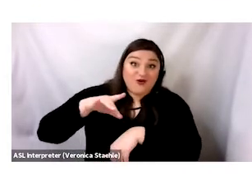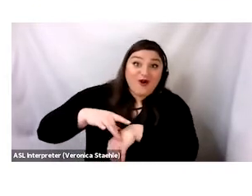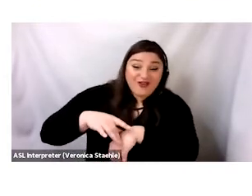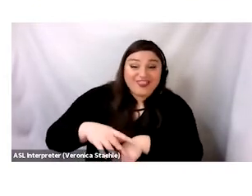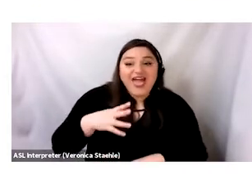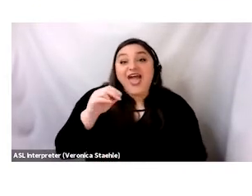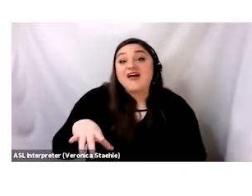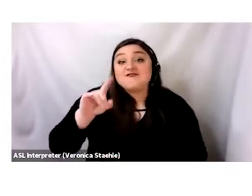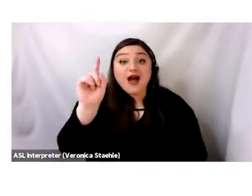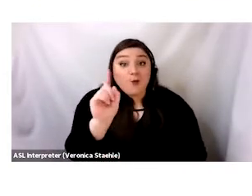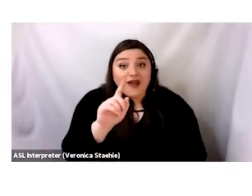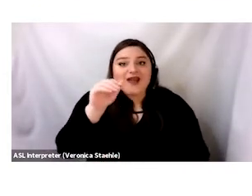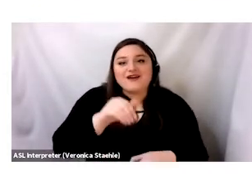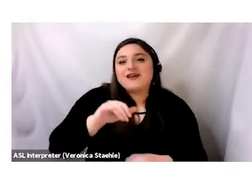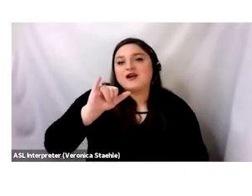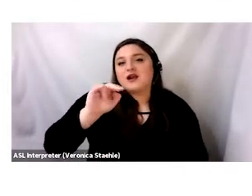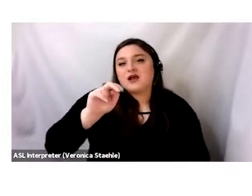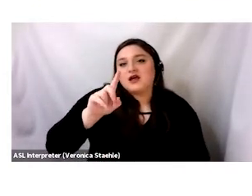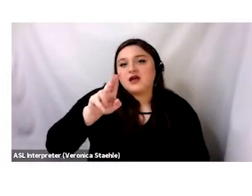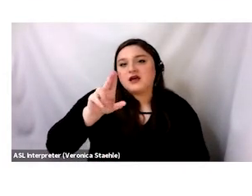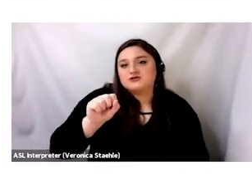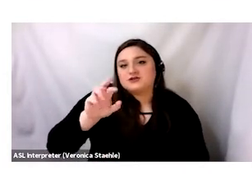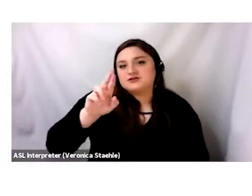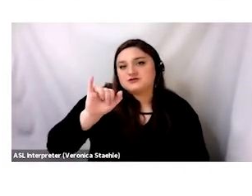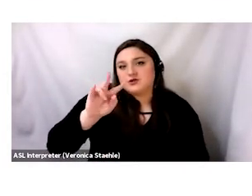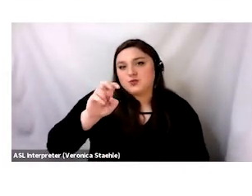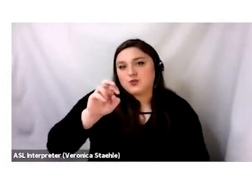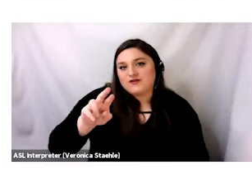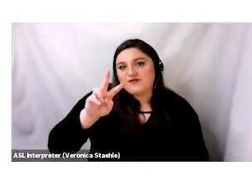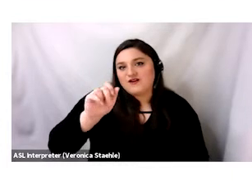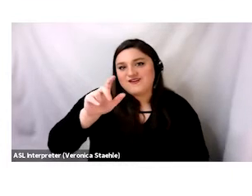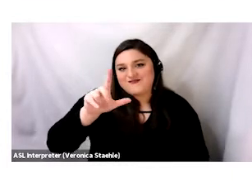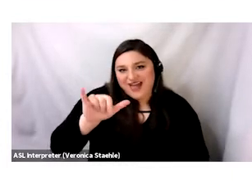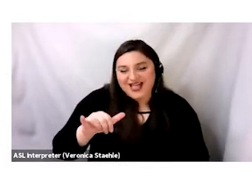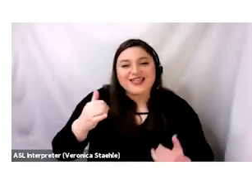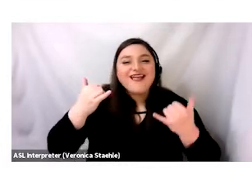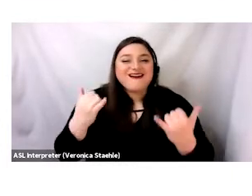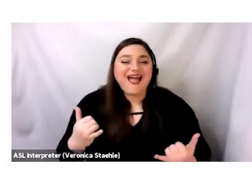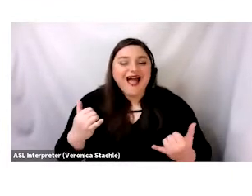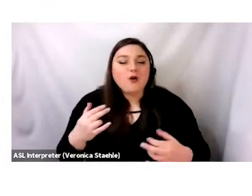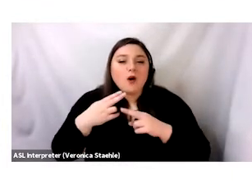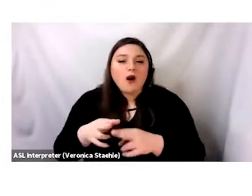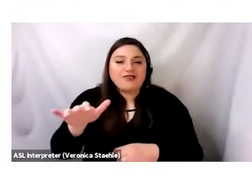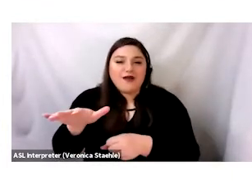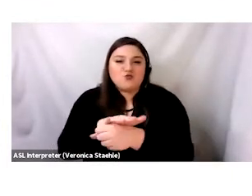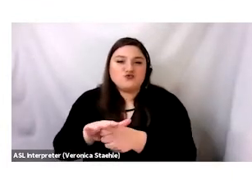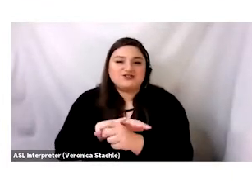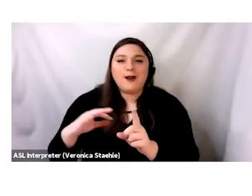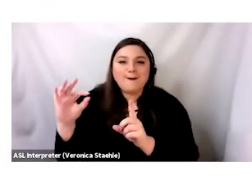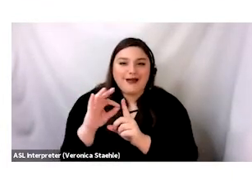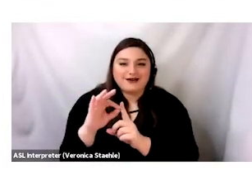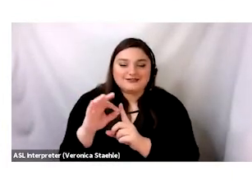first originating in the Indus Valley, in the Indus River Valley specifically, which is now modern day Pakistan, but it